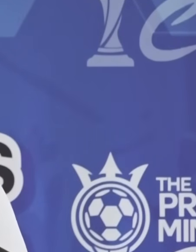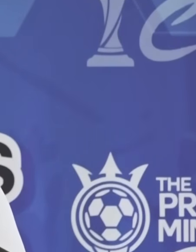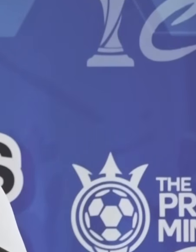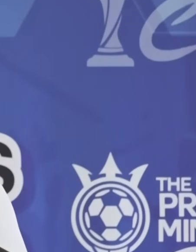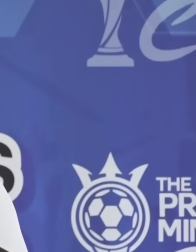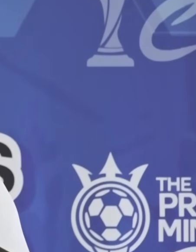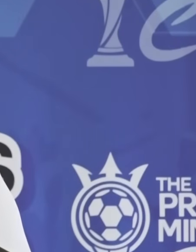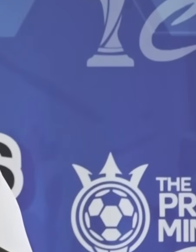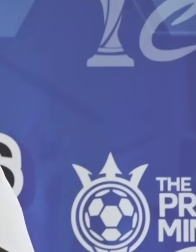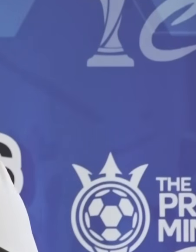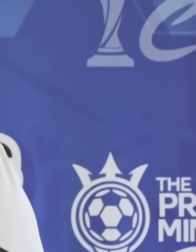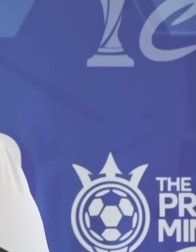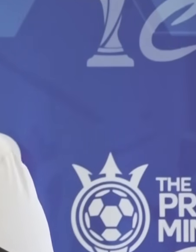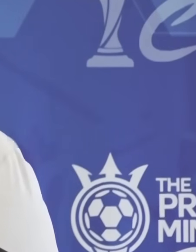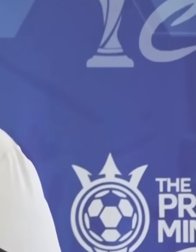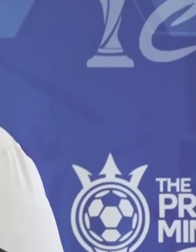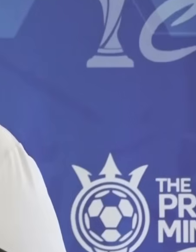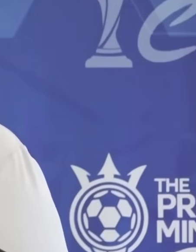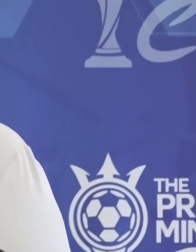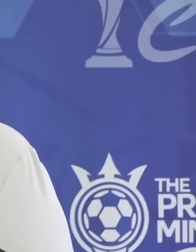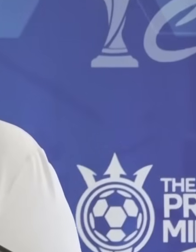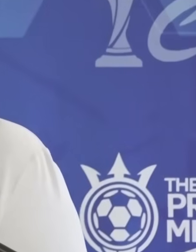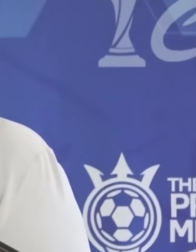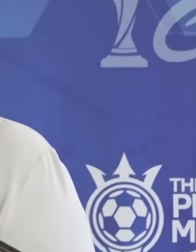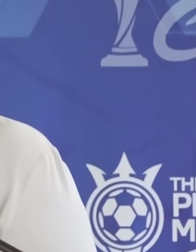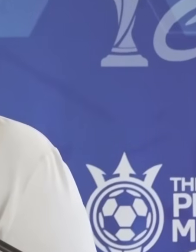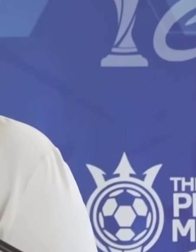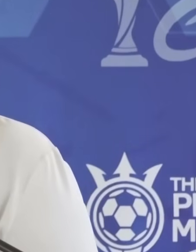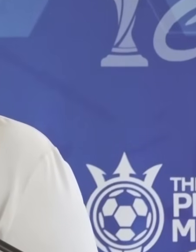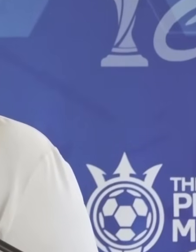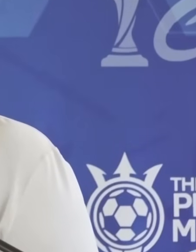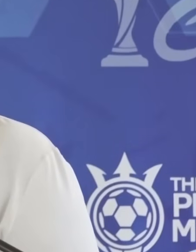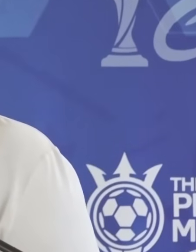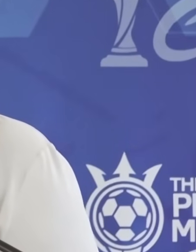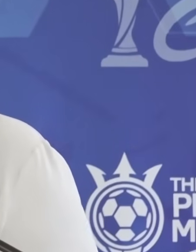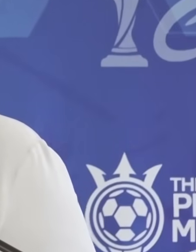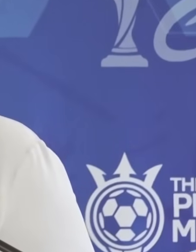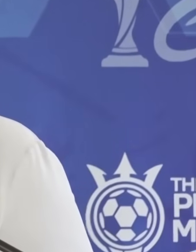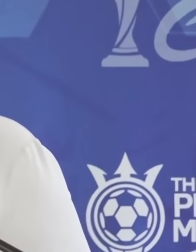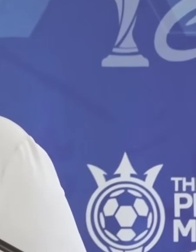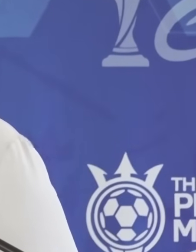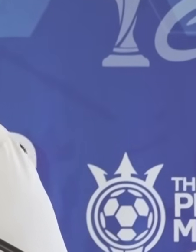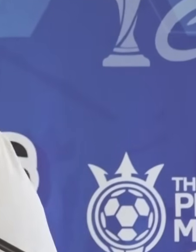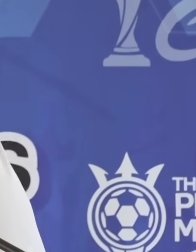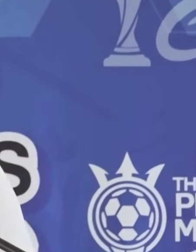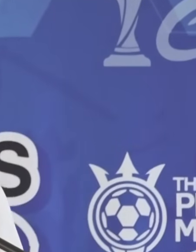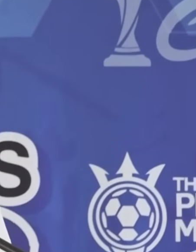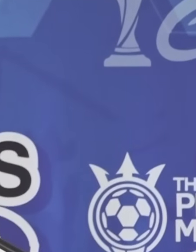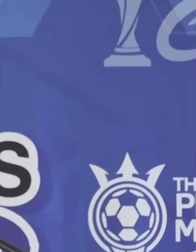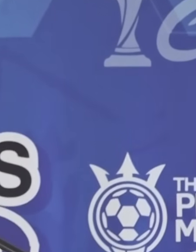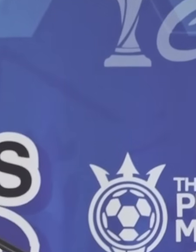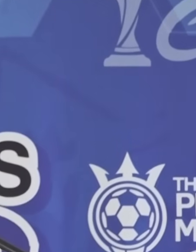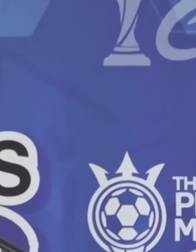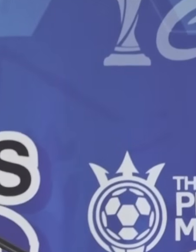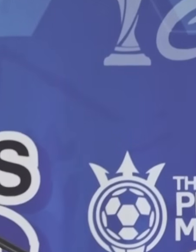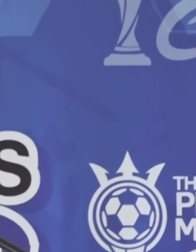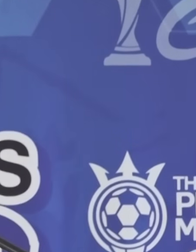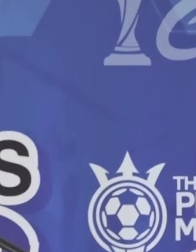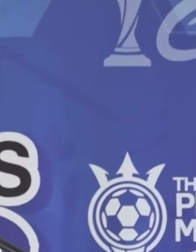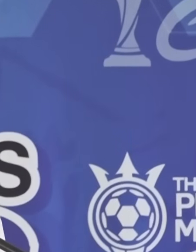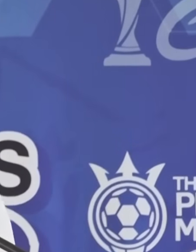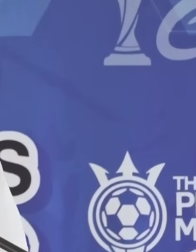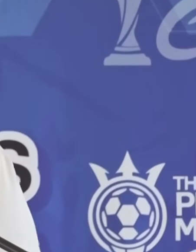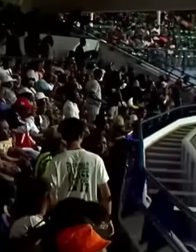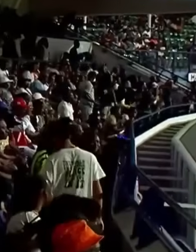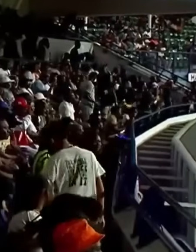of the others who have been identified for higher duty elsewhere. However, Prime Minister Montley issued